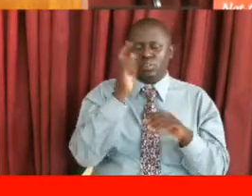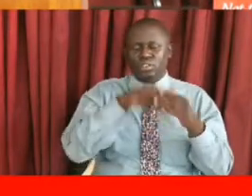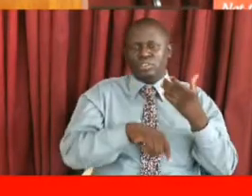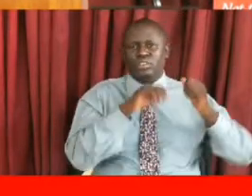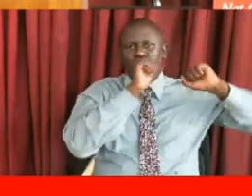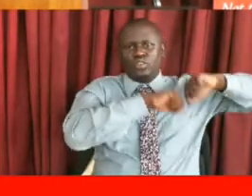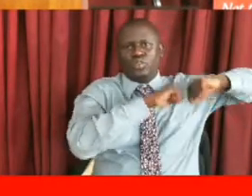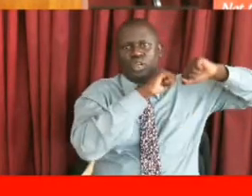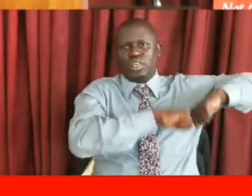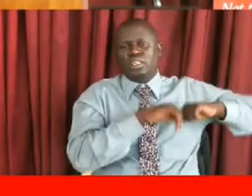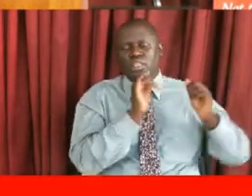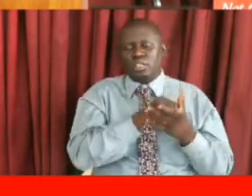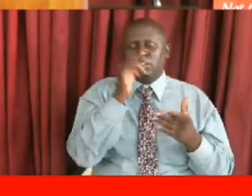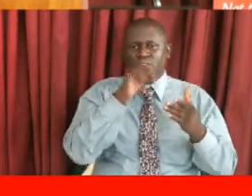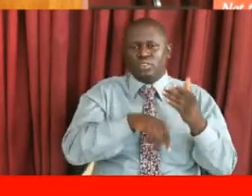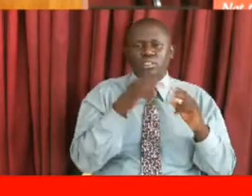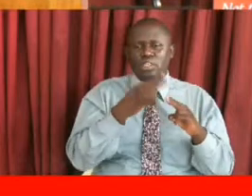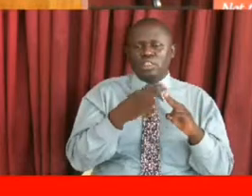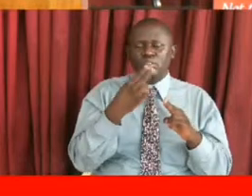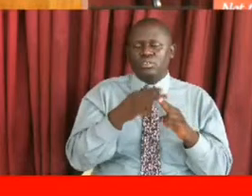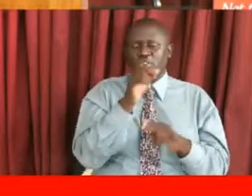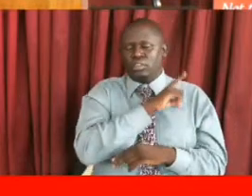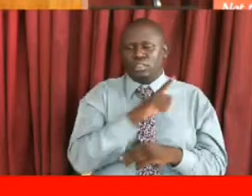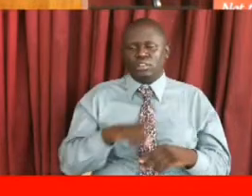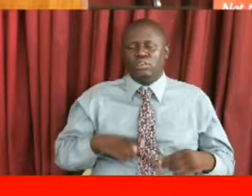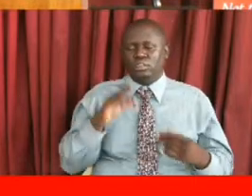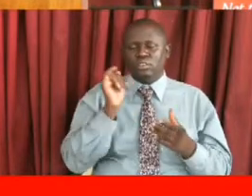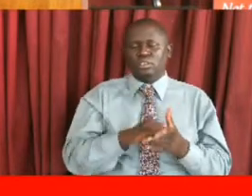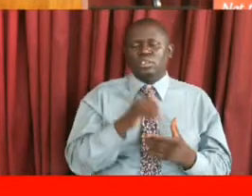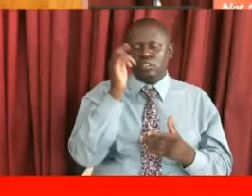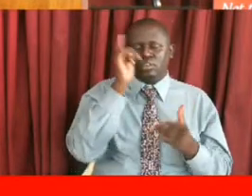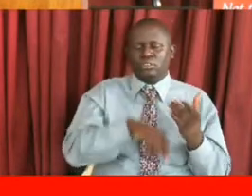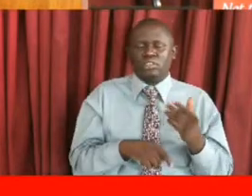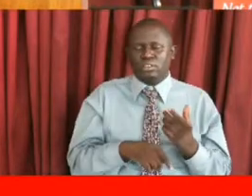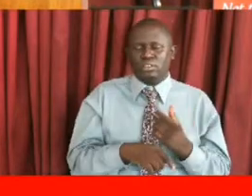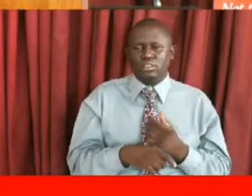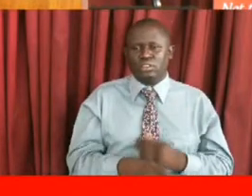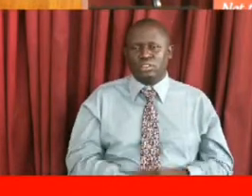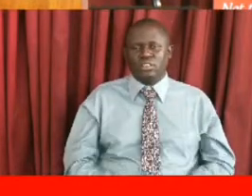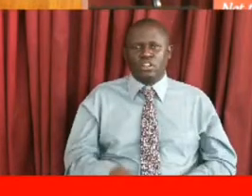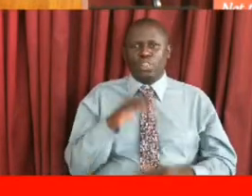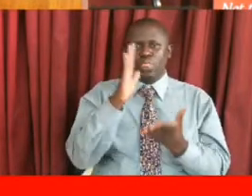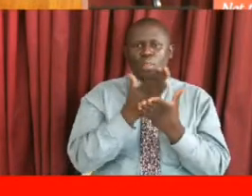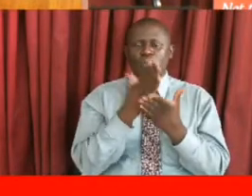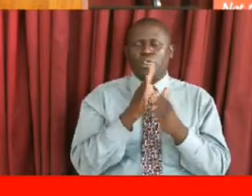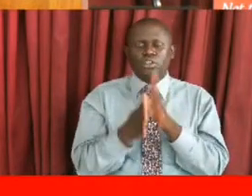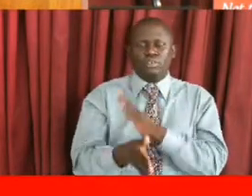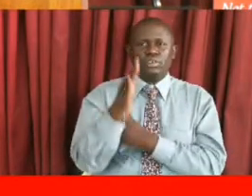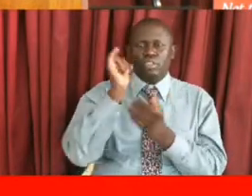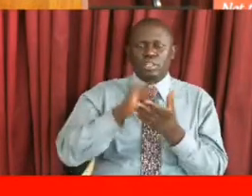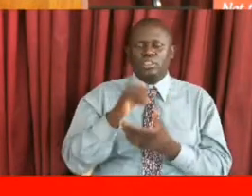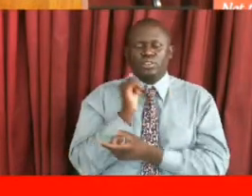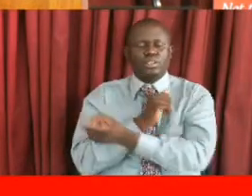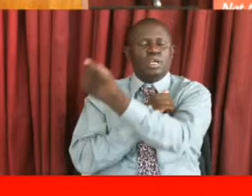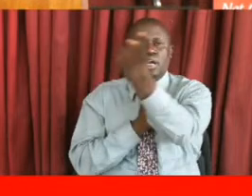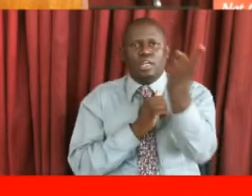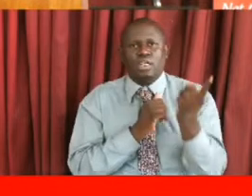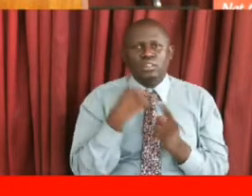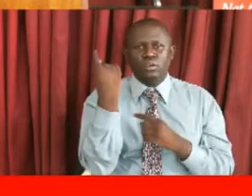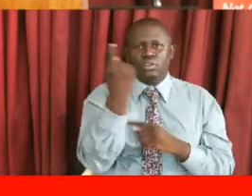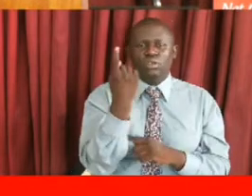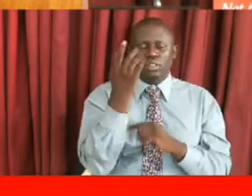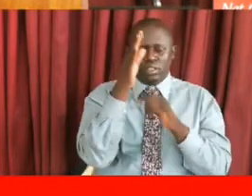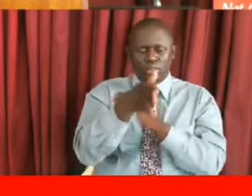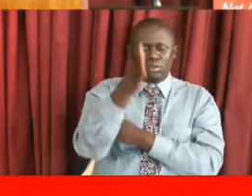name of God hallelujah that little white stone is the part of God that you are so only God